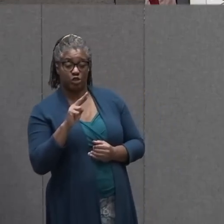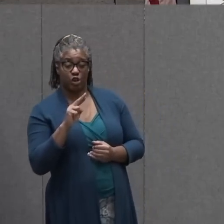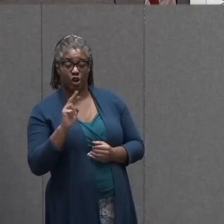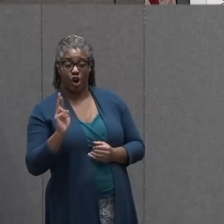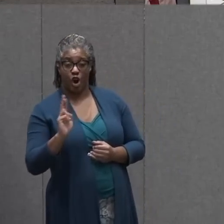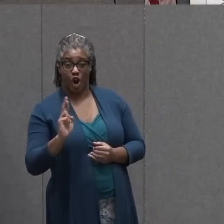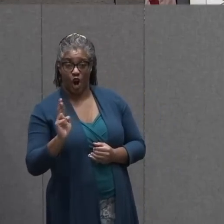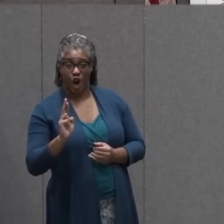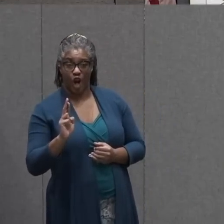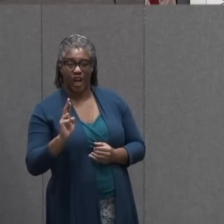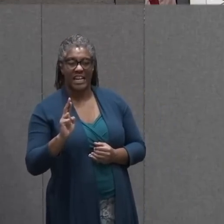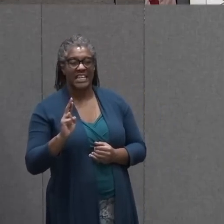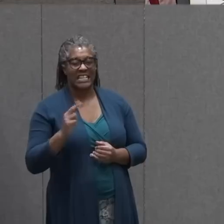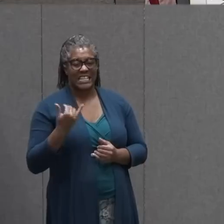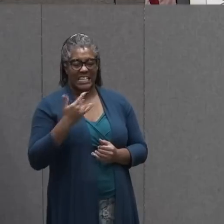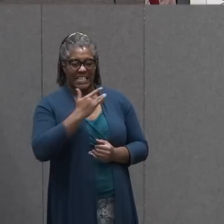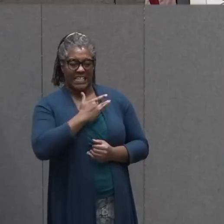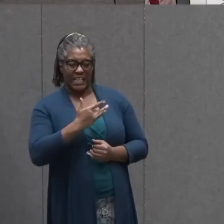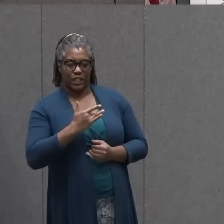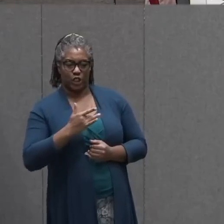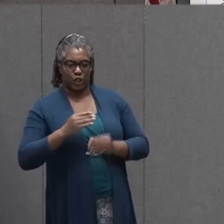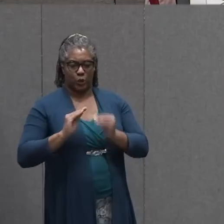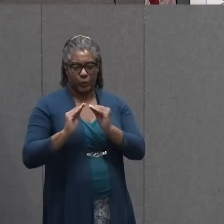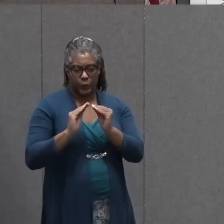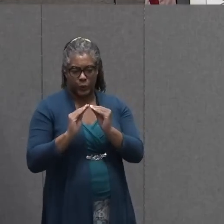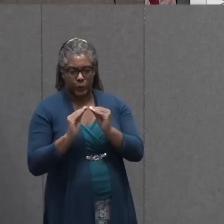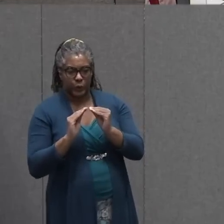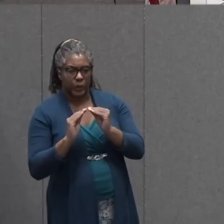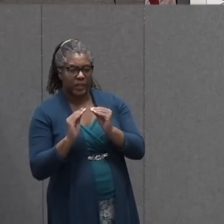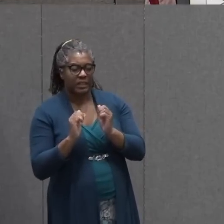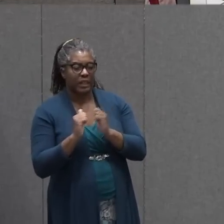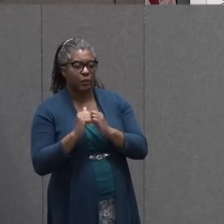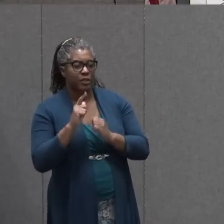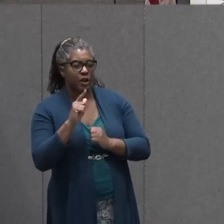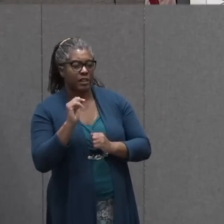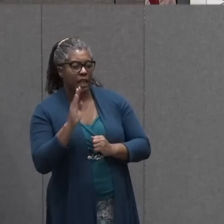say tinkering. Good.